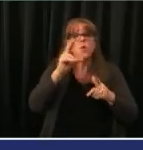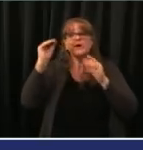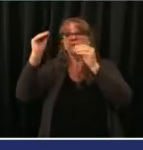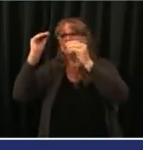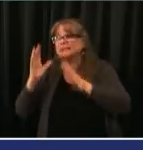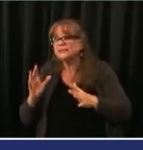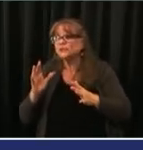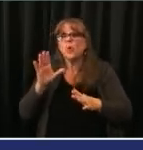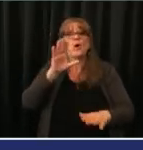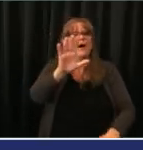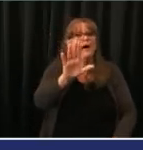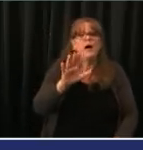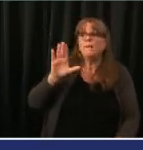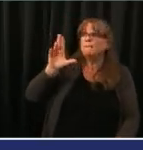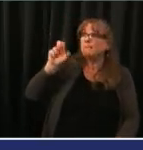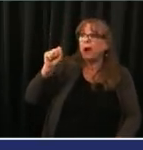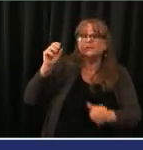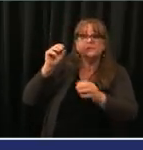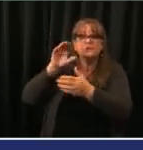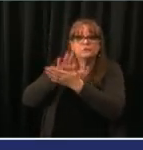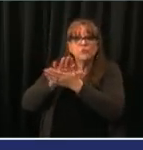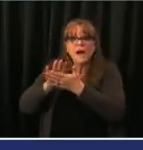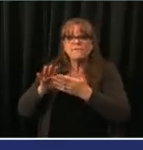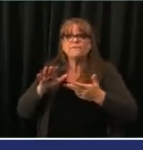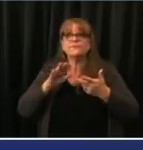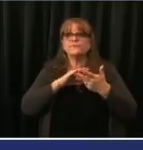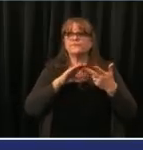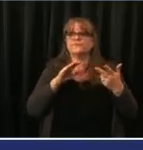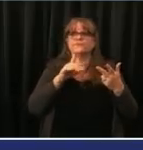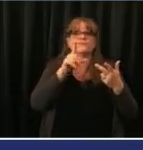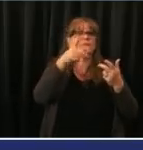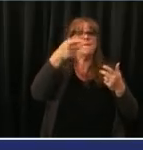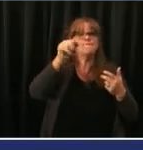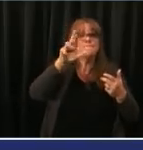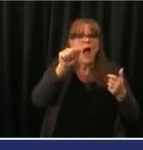paraprofessionals, safety workers, and other support services that are critical to the